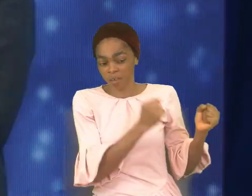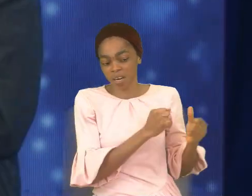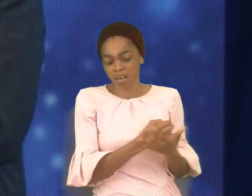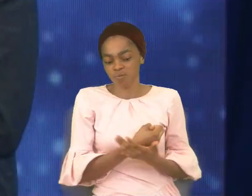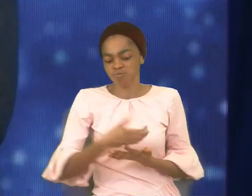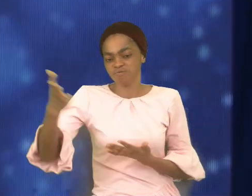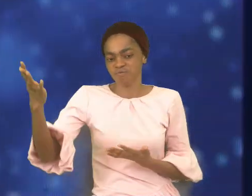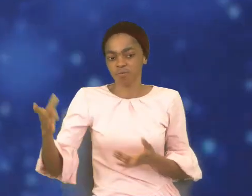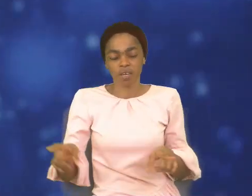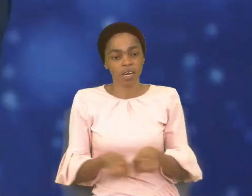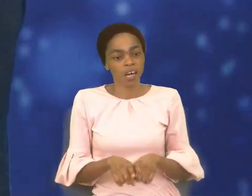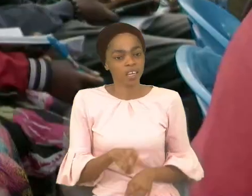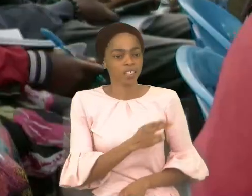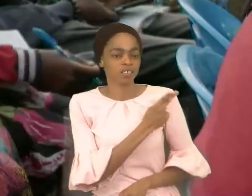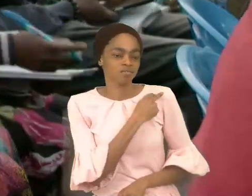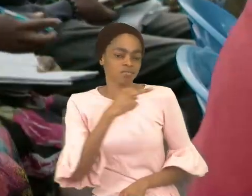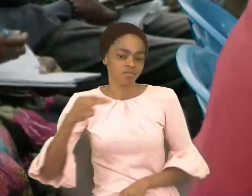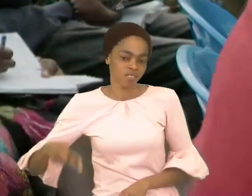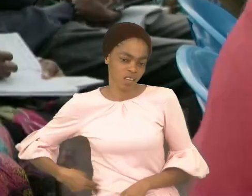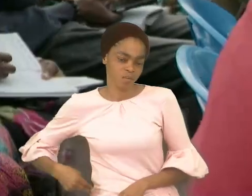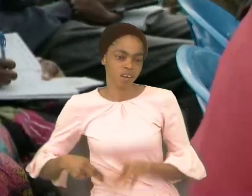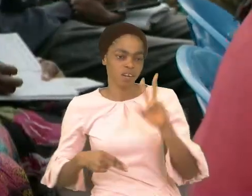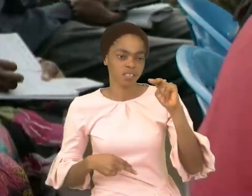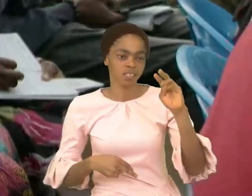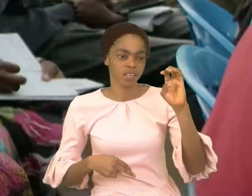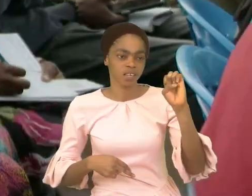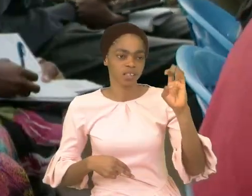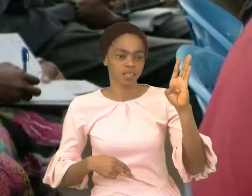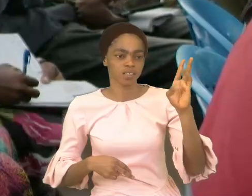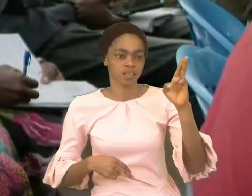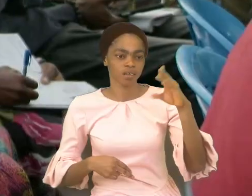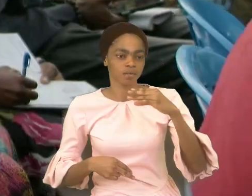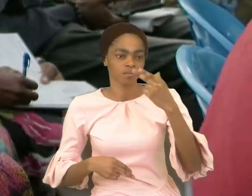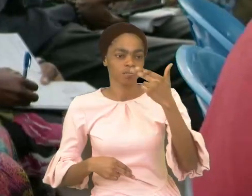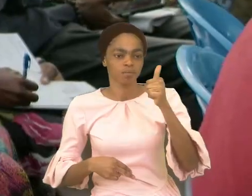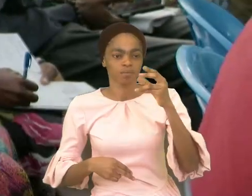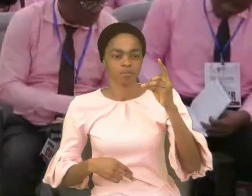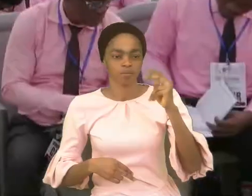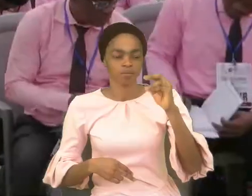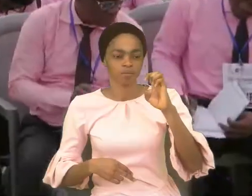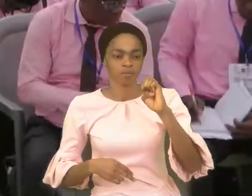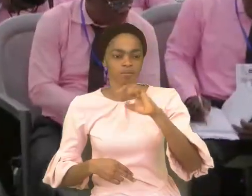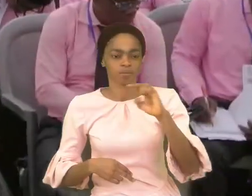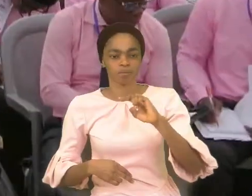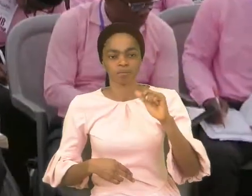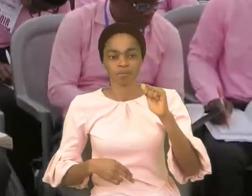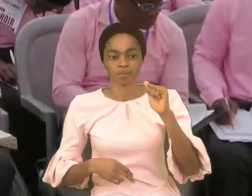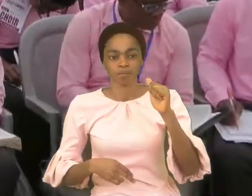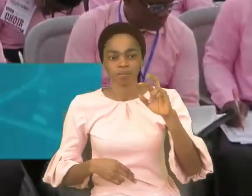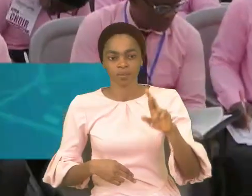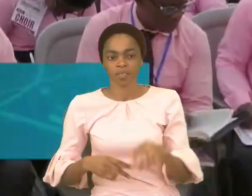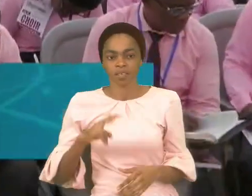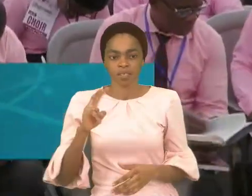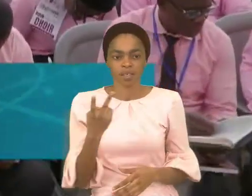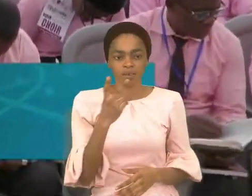Nebuchadnezzar. 2 Kings chapter 17. I'm reading from verse 33. In 2 Kings chapter 17,